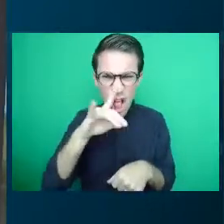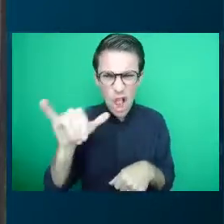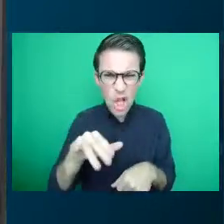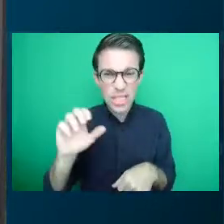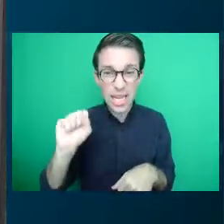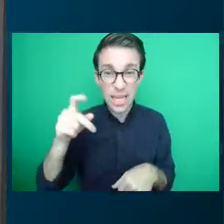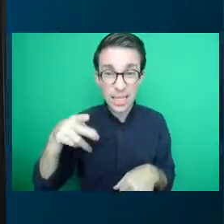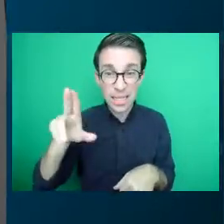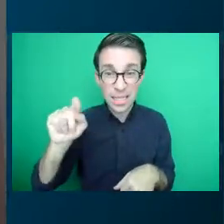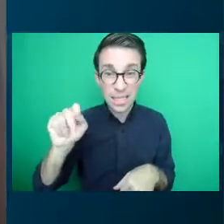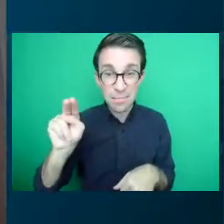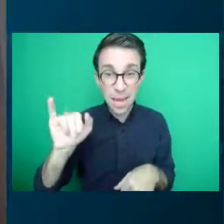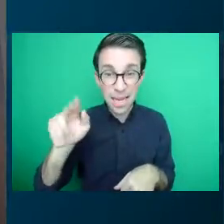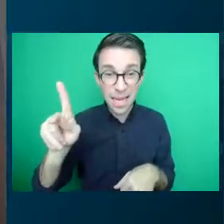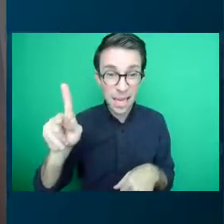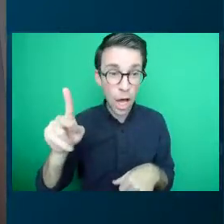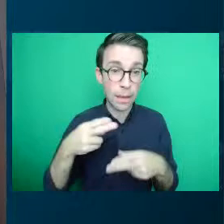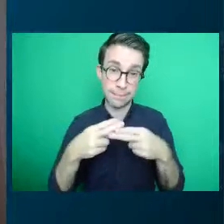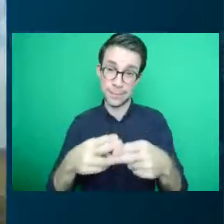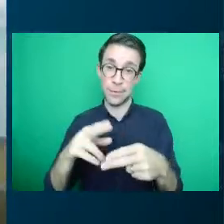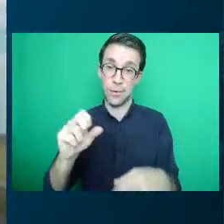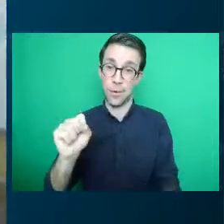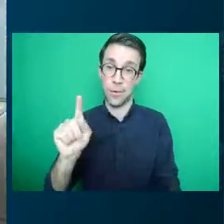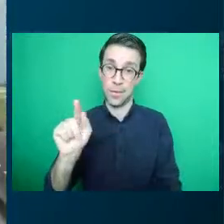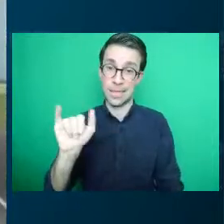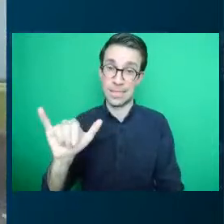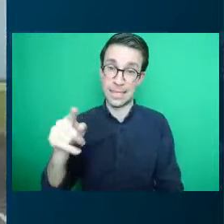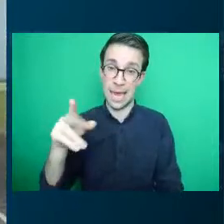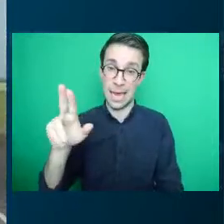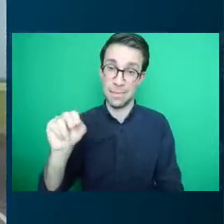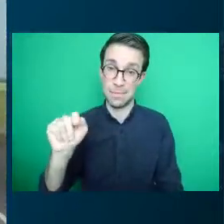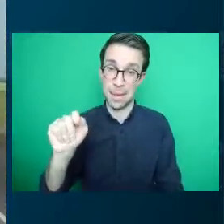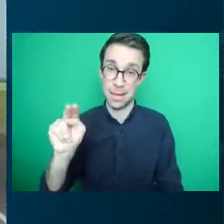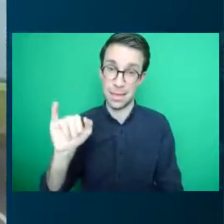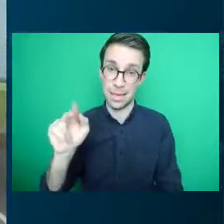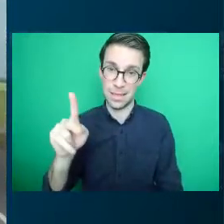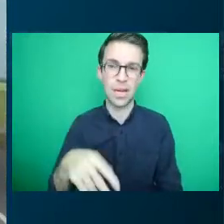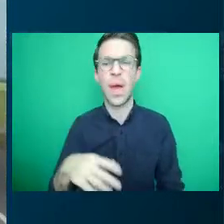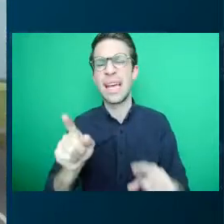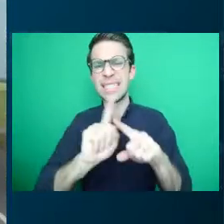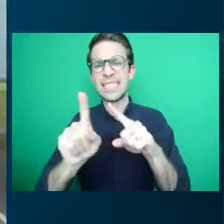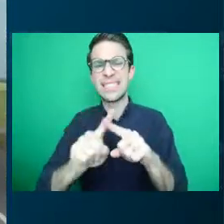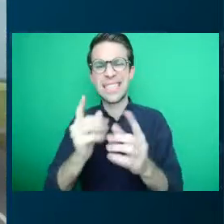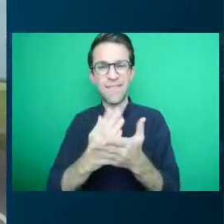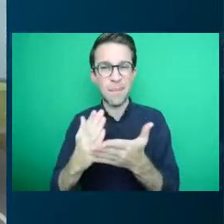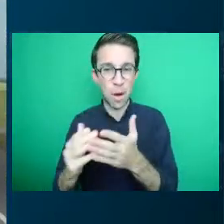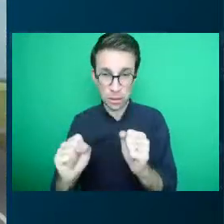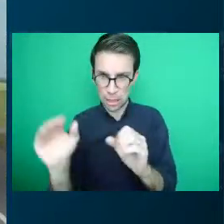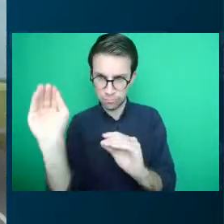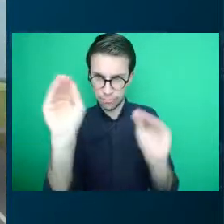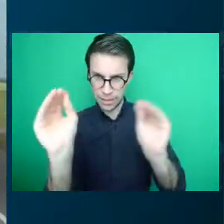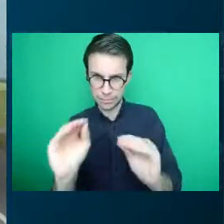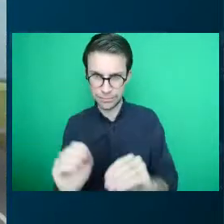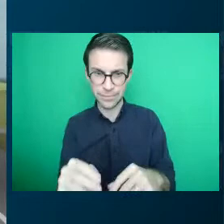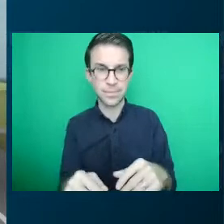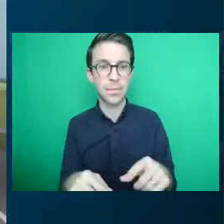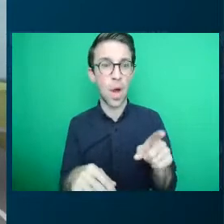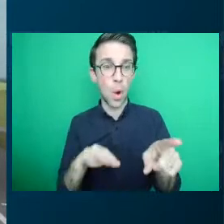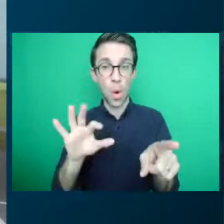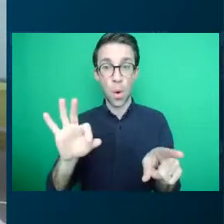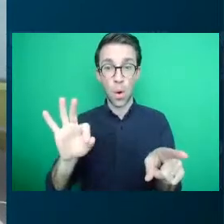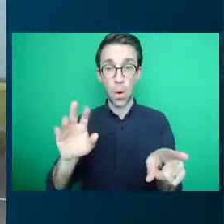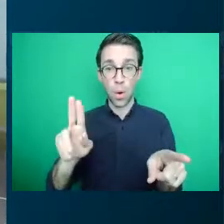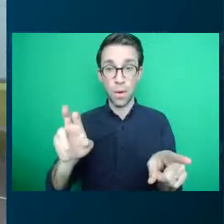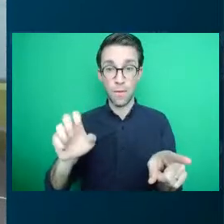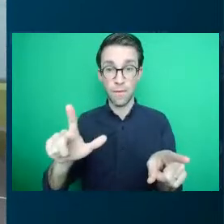actually called the Stay Putnik. Anyways, there's all sorts of parts I can put on the rocket. There's also, these are like fuel tanks over